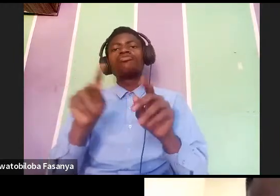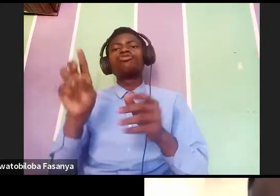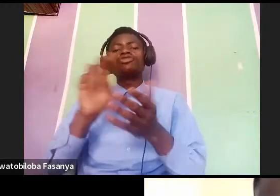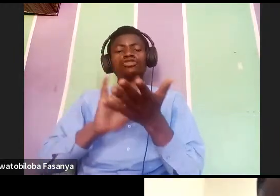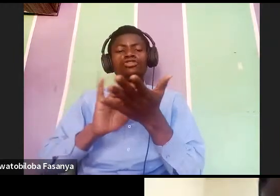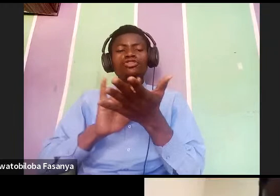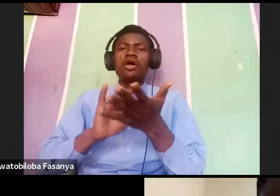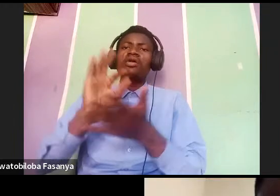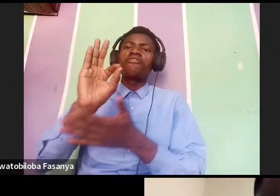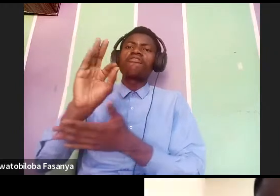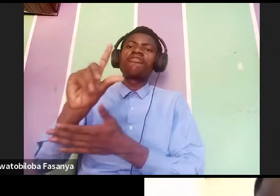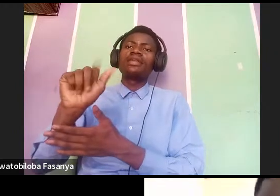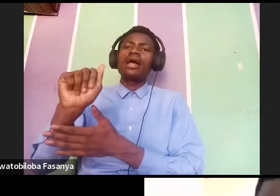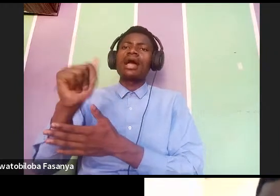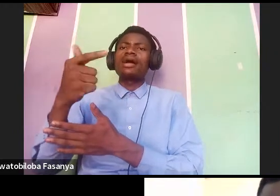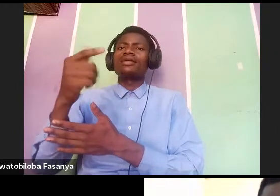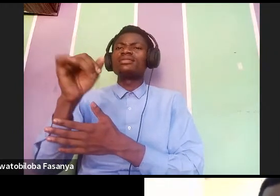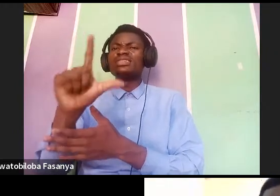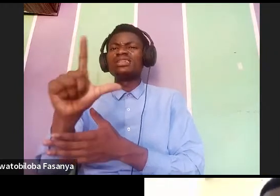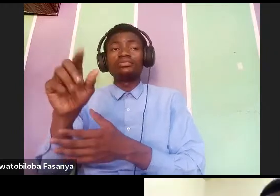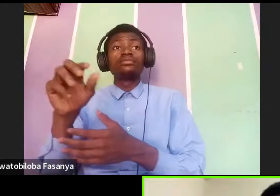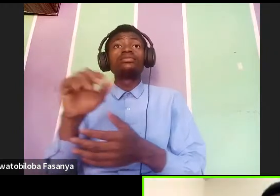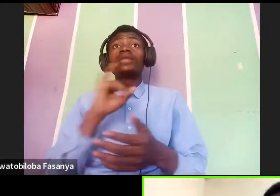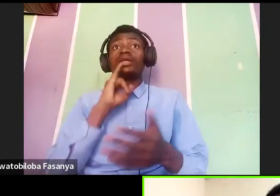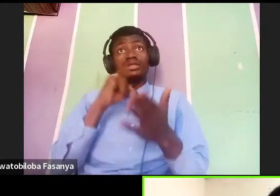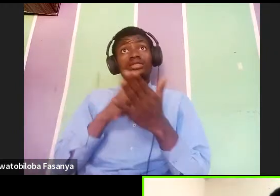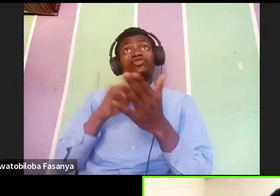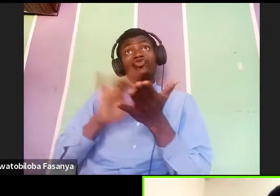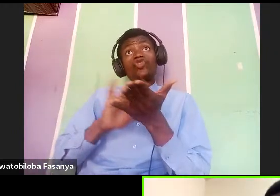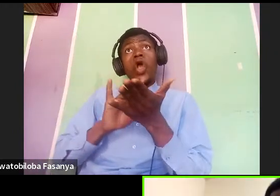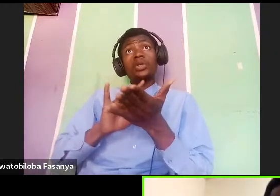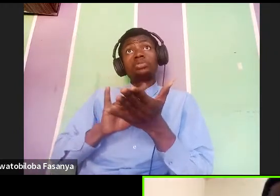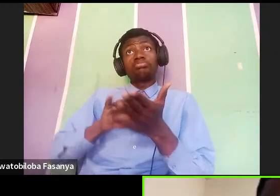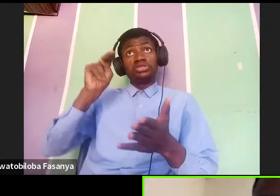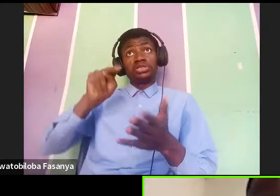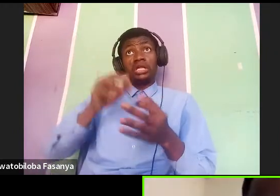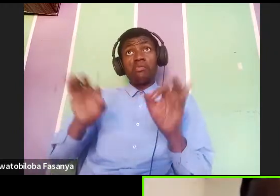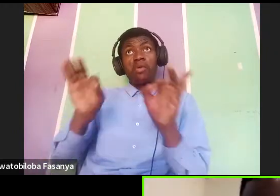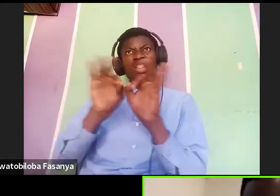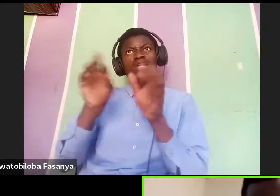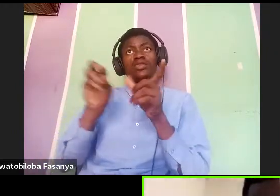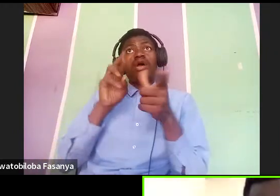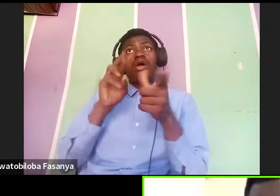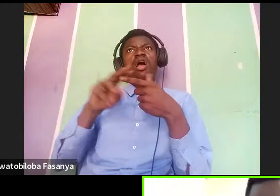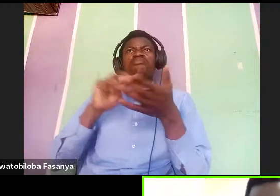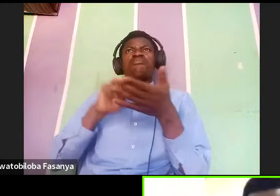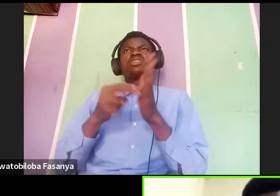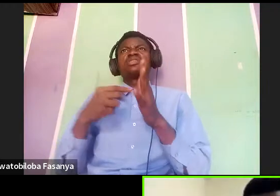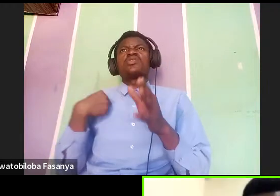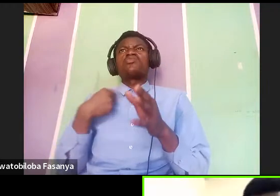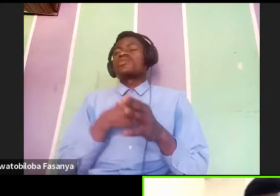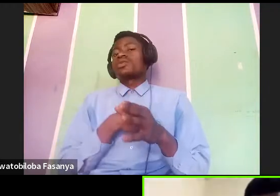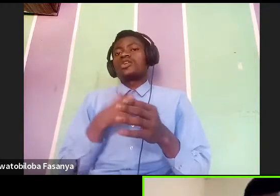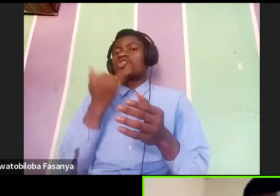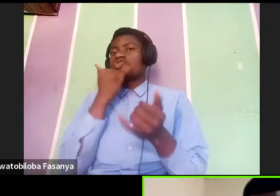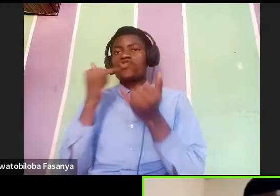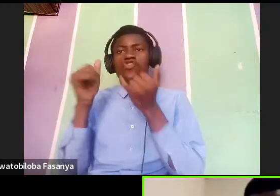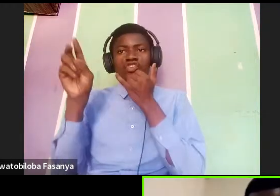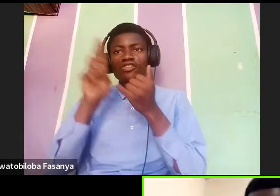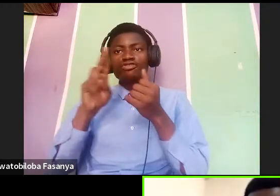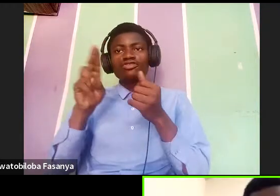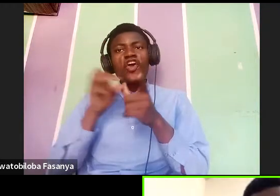needed, or is it just an abuse of drugs? So, I mean, mainstay of treatment is supportive